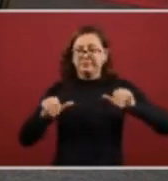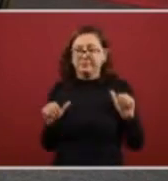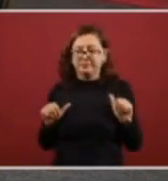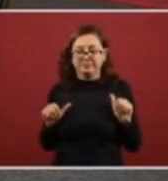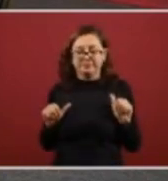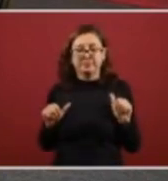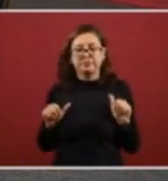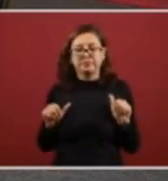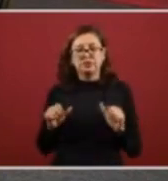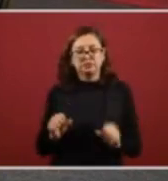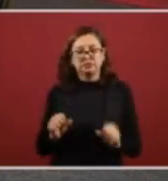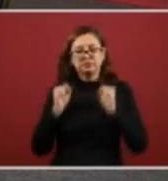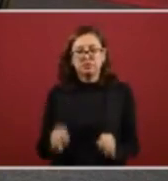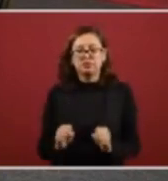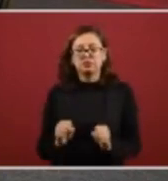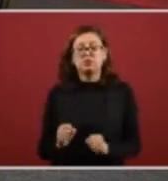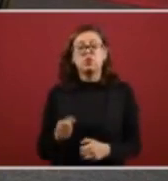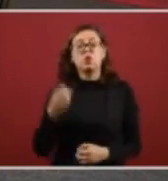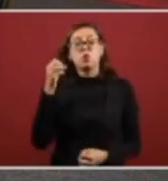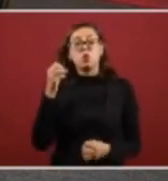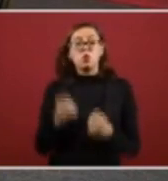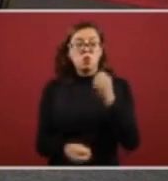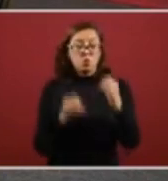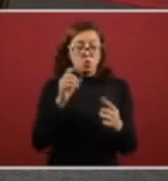there would not be pressure